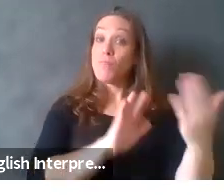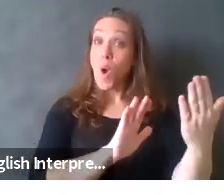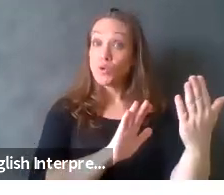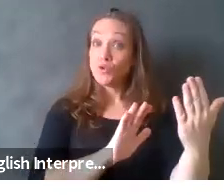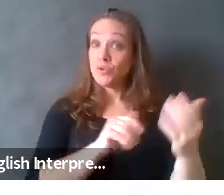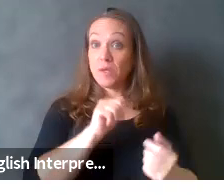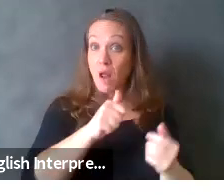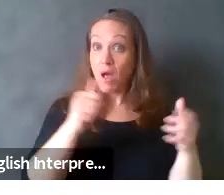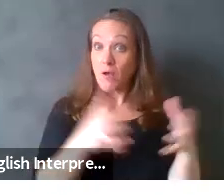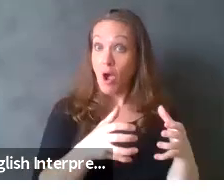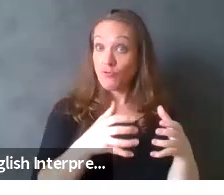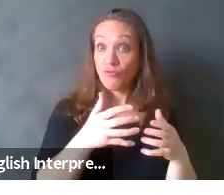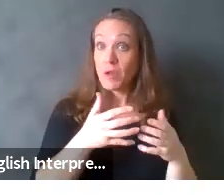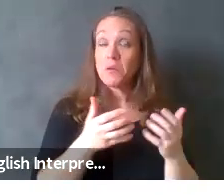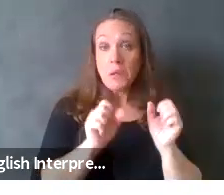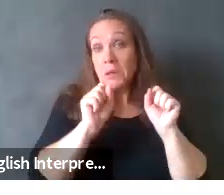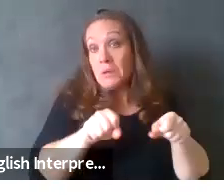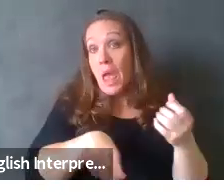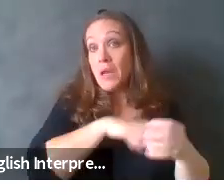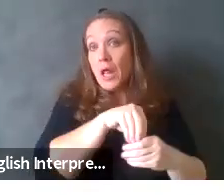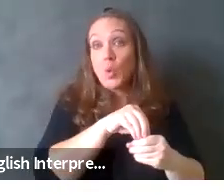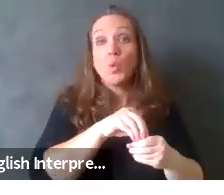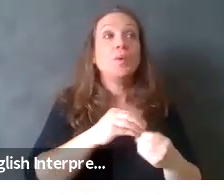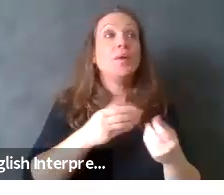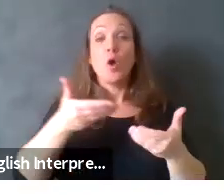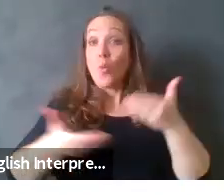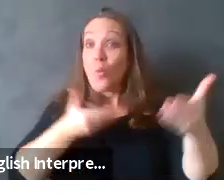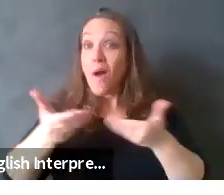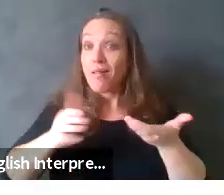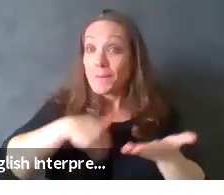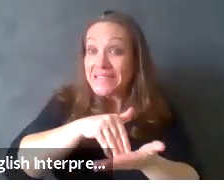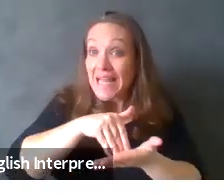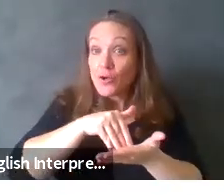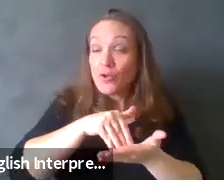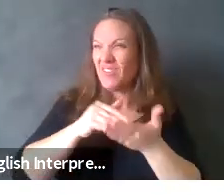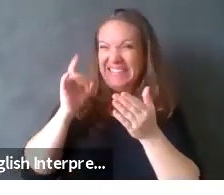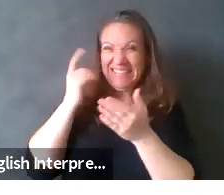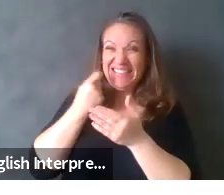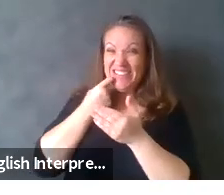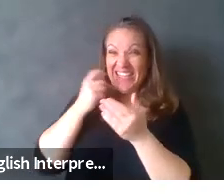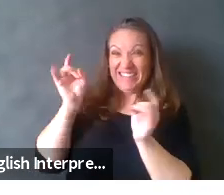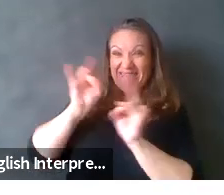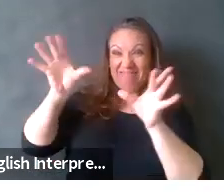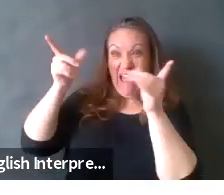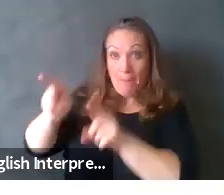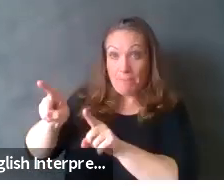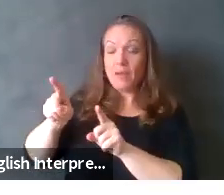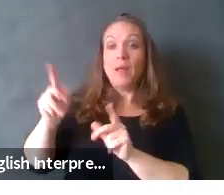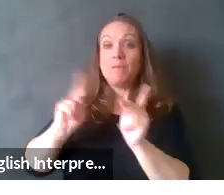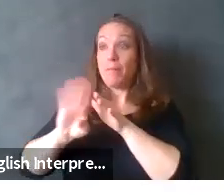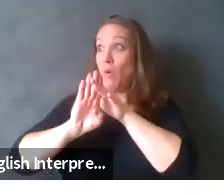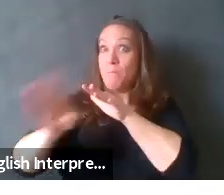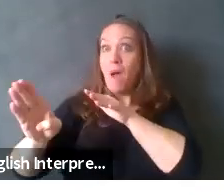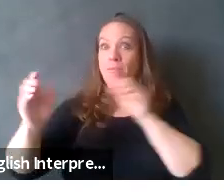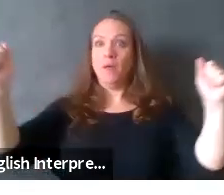sheltering may include a reception center in the immediate aftermath where people can evacuate to. This,